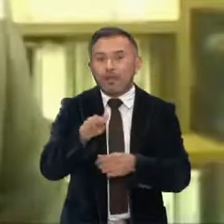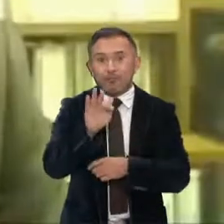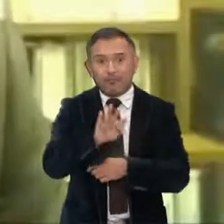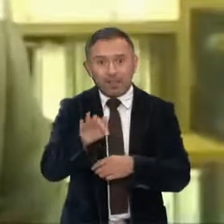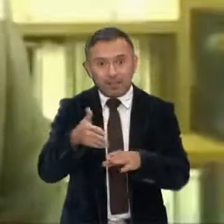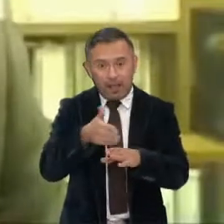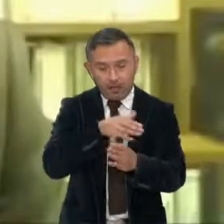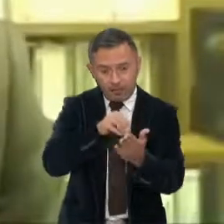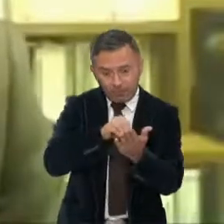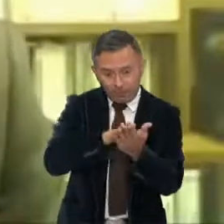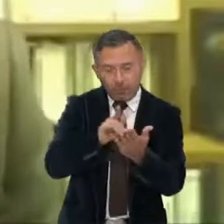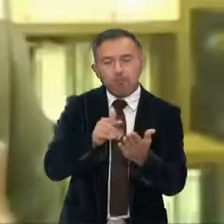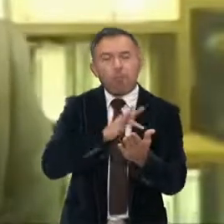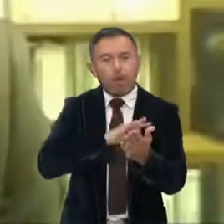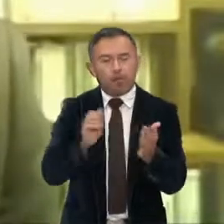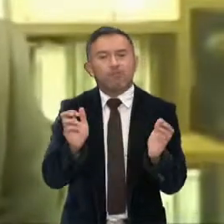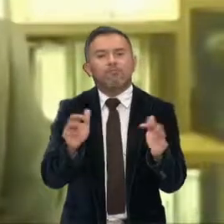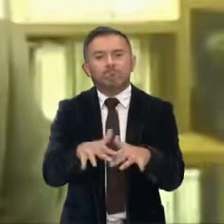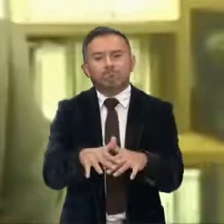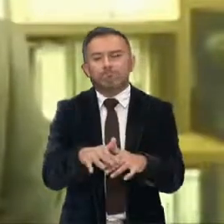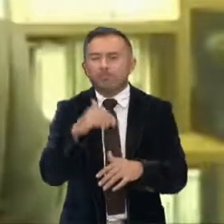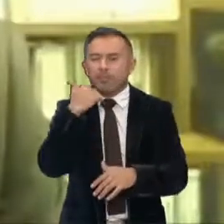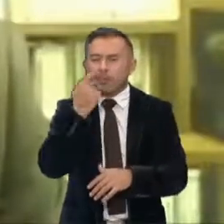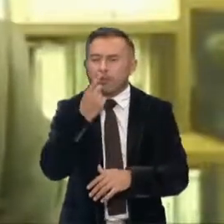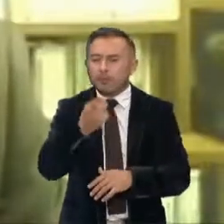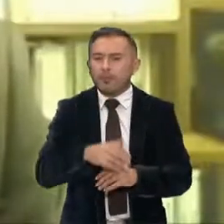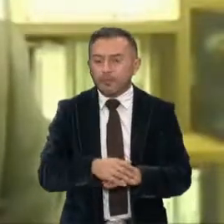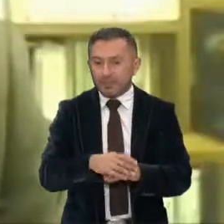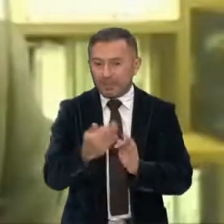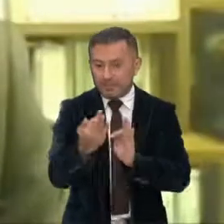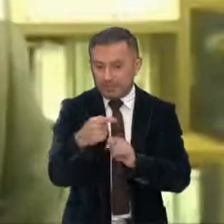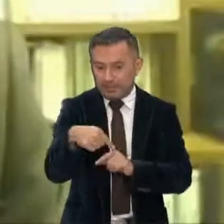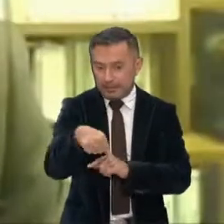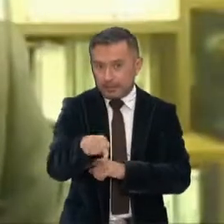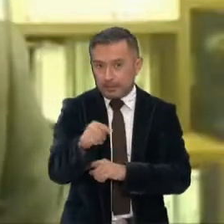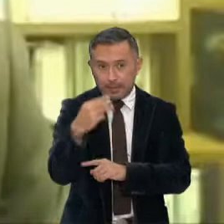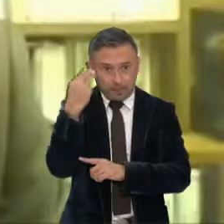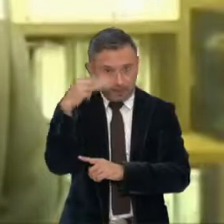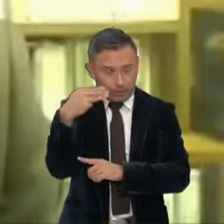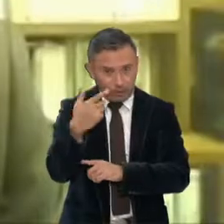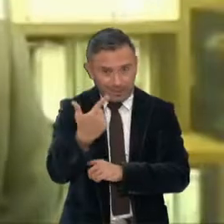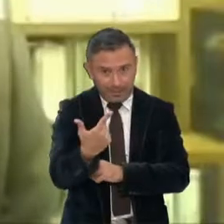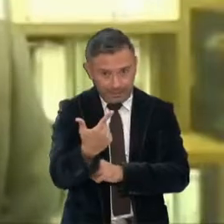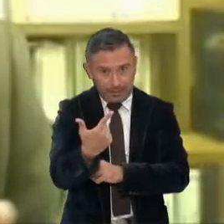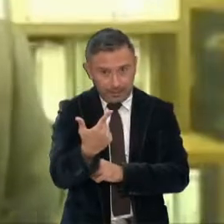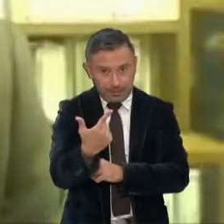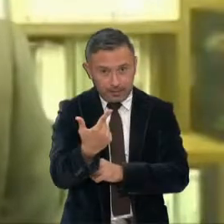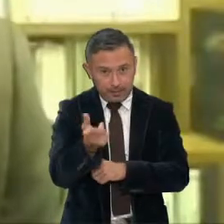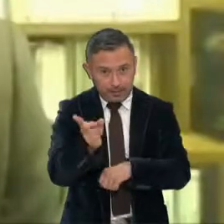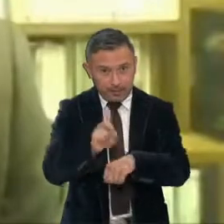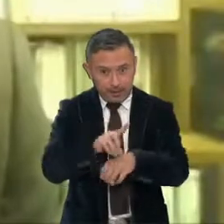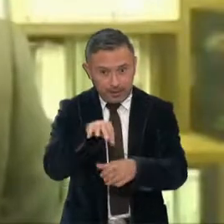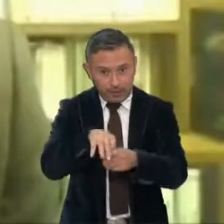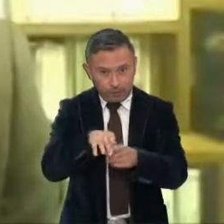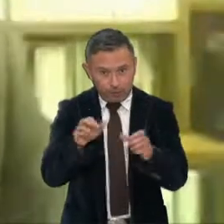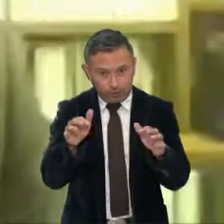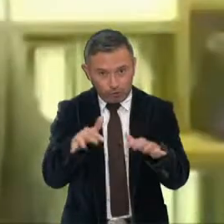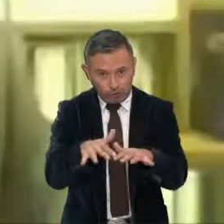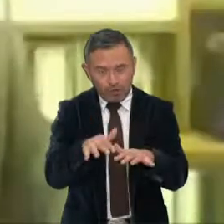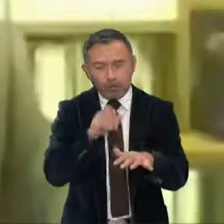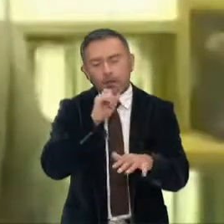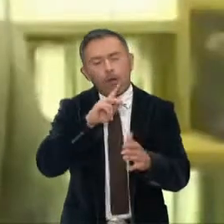be done or carried out in the scheduled date. So I would like to tell you that for March the 7th in